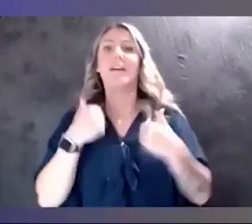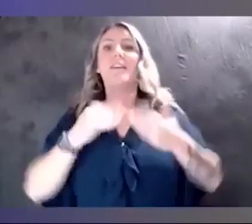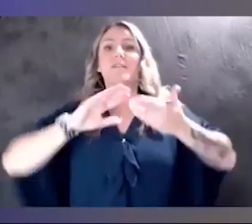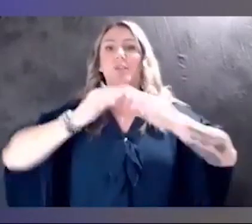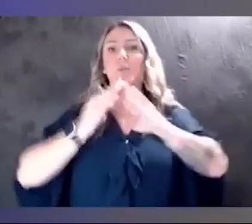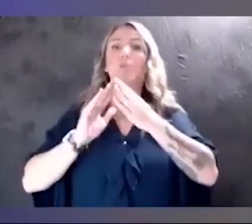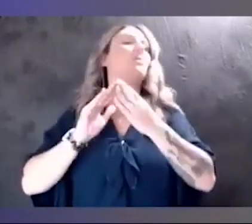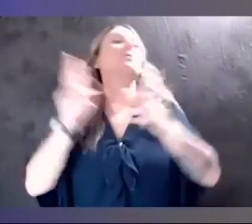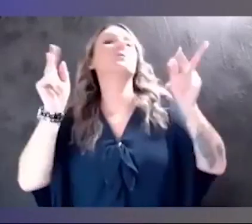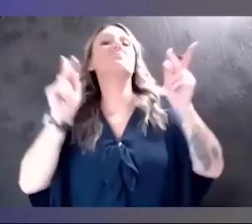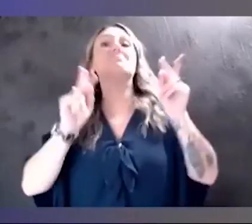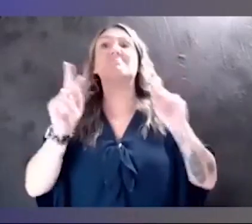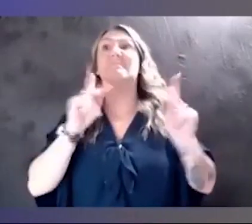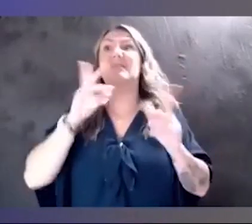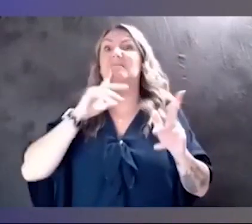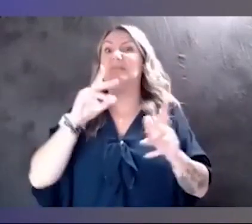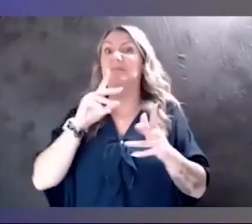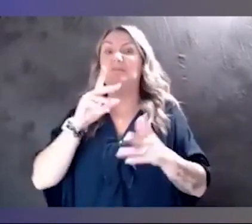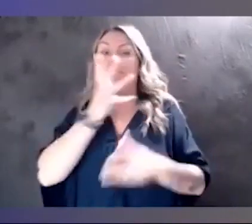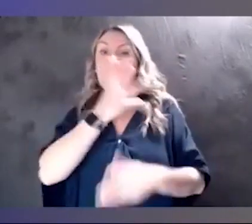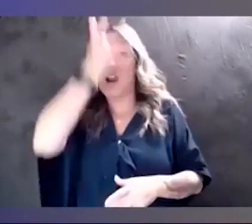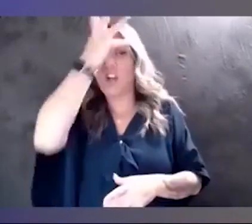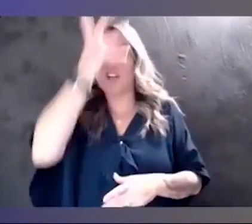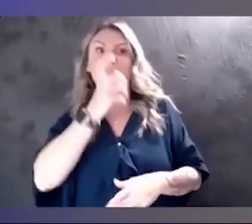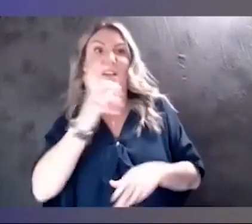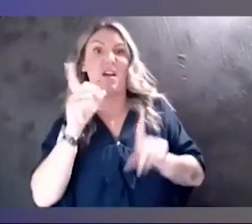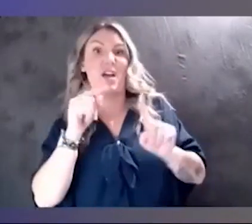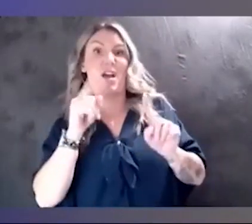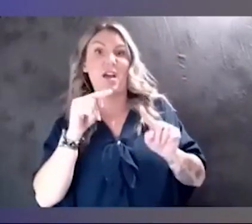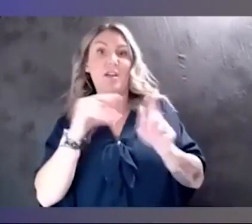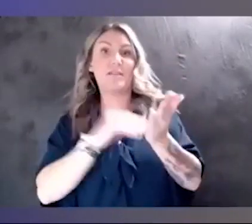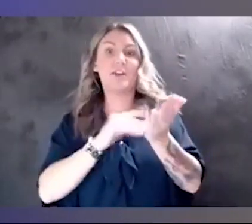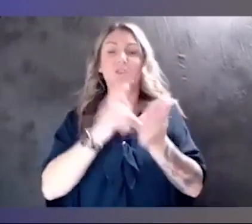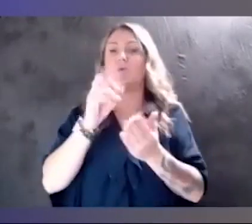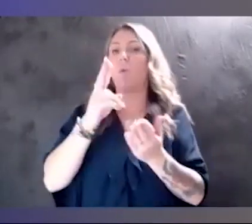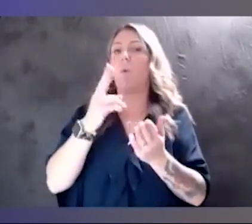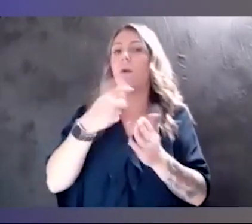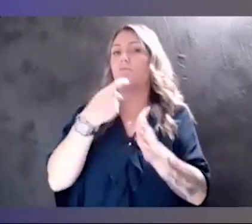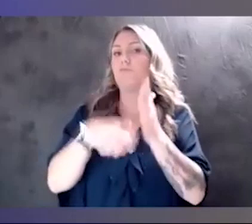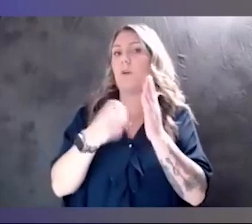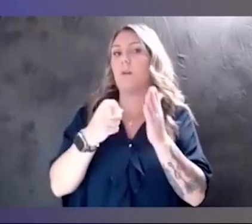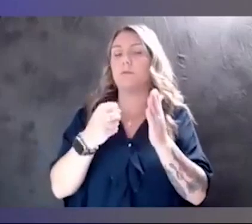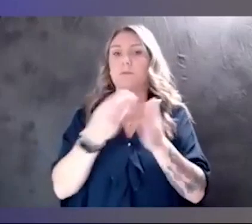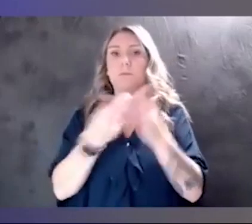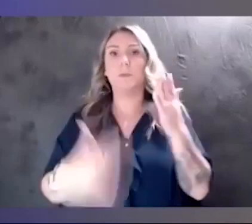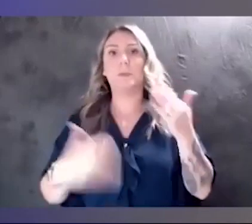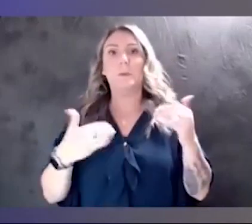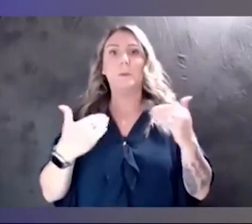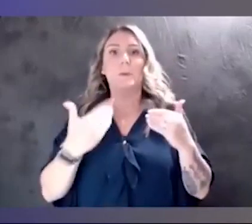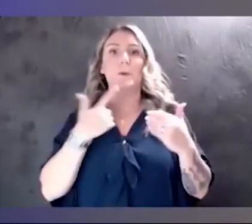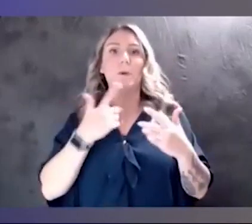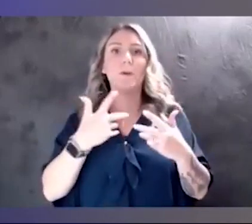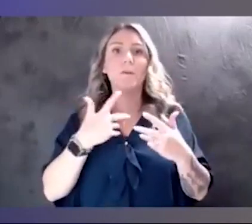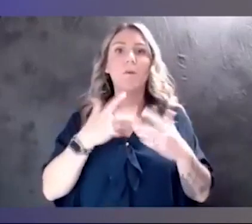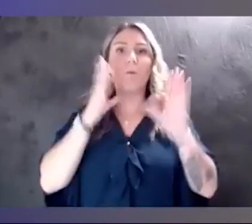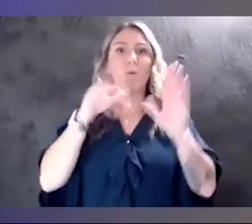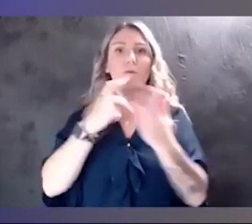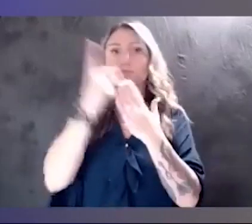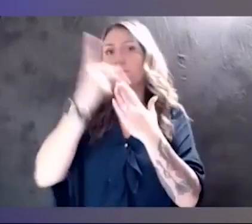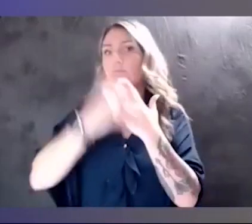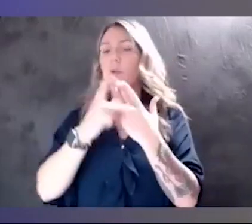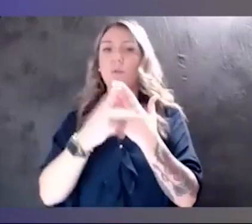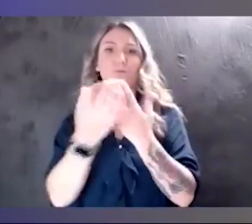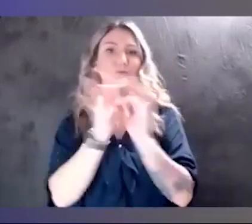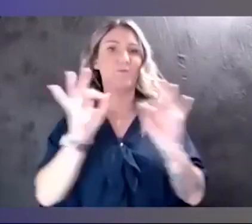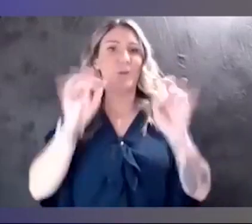their children to the doctor very often, or it's too costly. You know, we had that great program of free testing throughout the state of Kansas